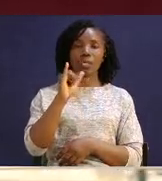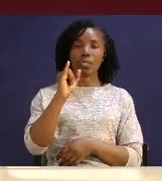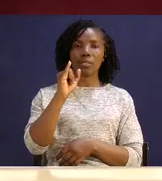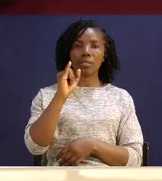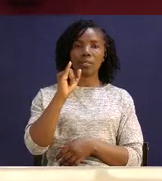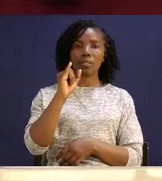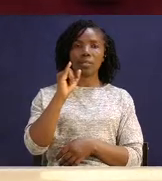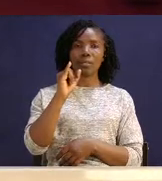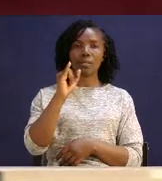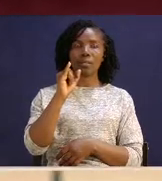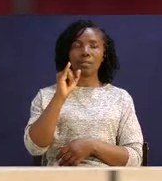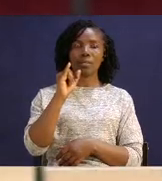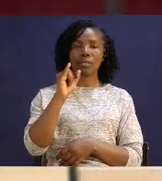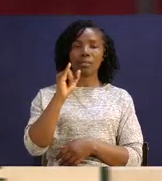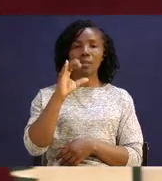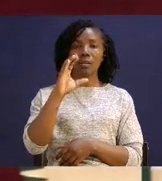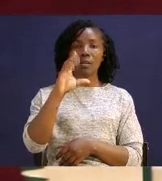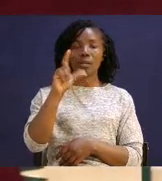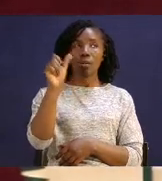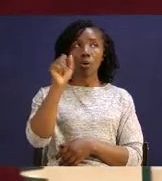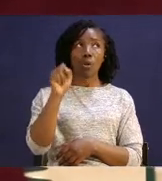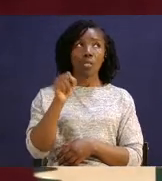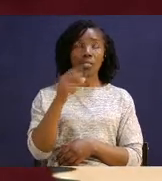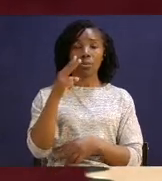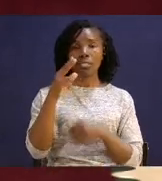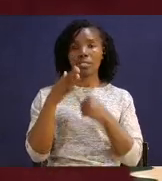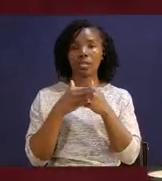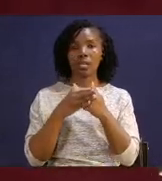1. An amazing scripture here